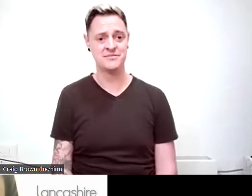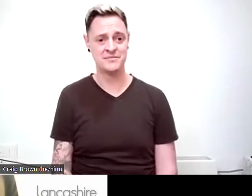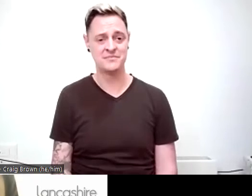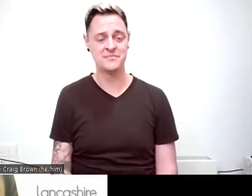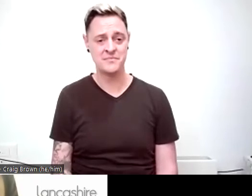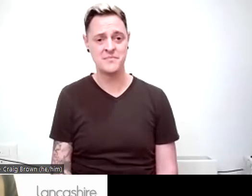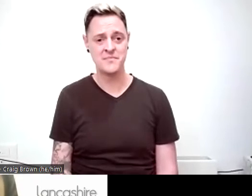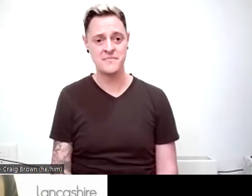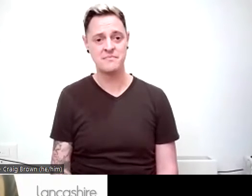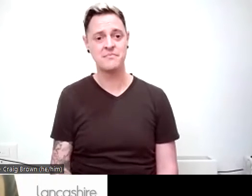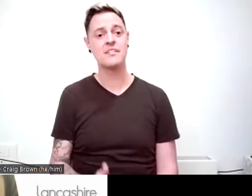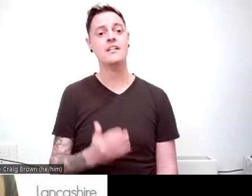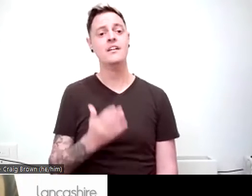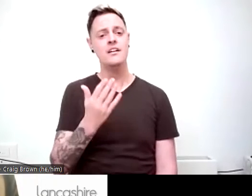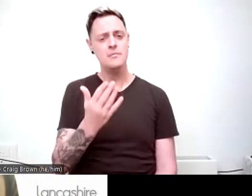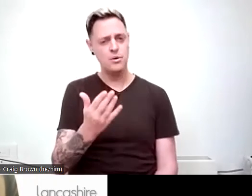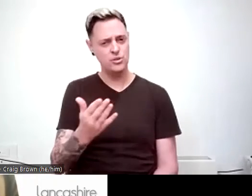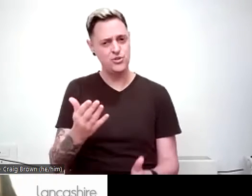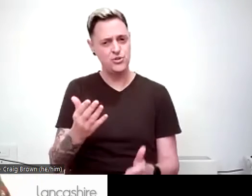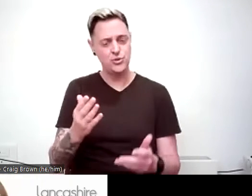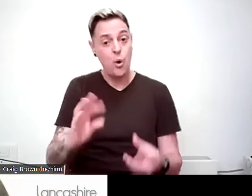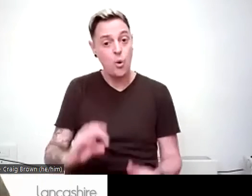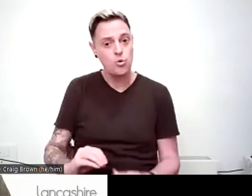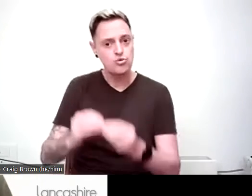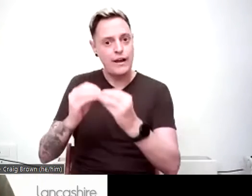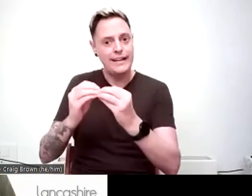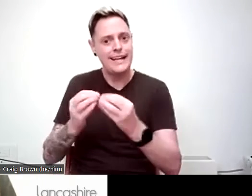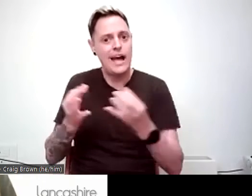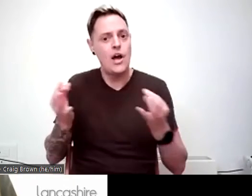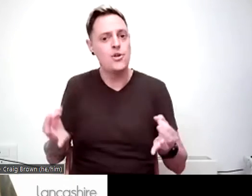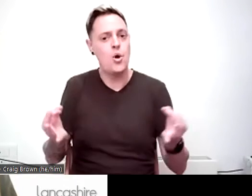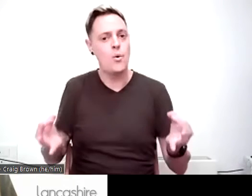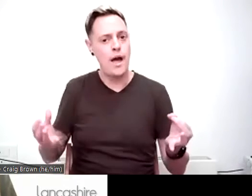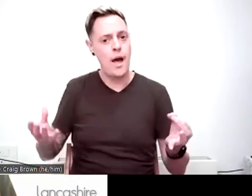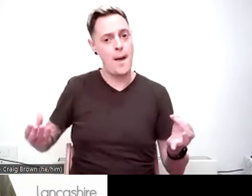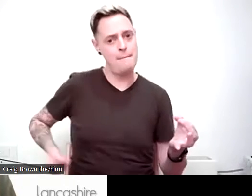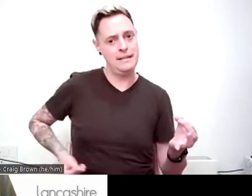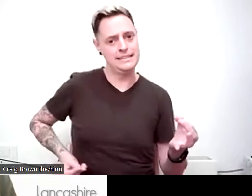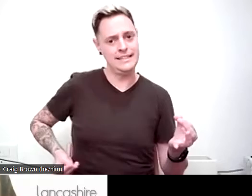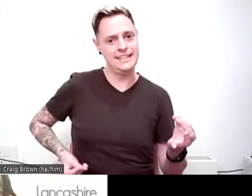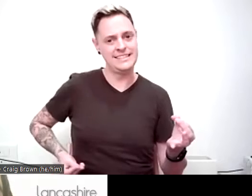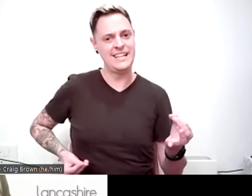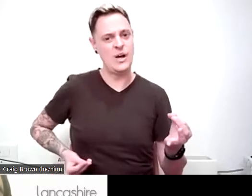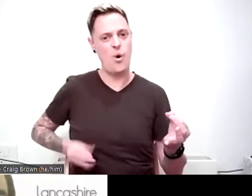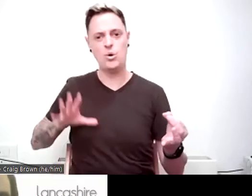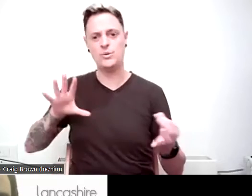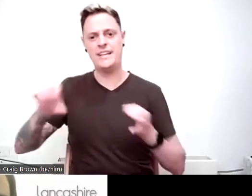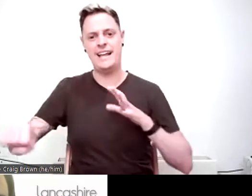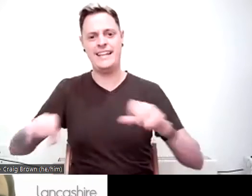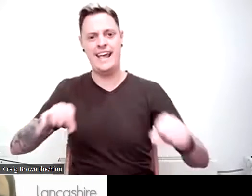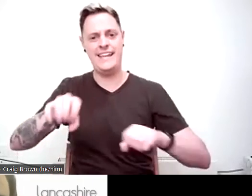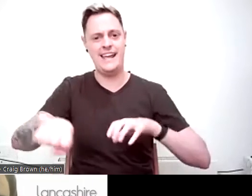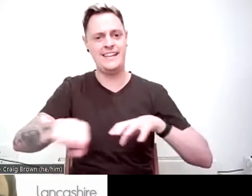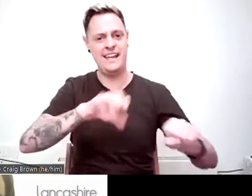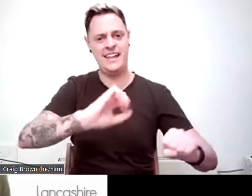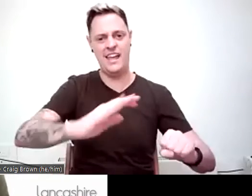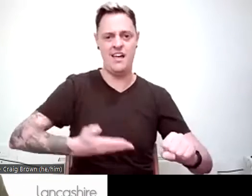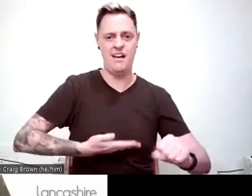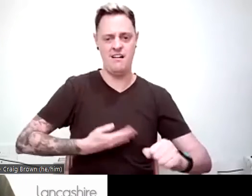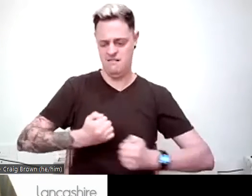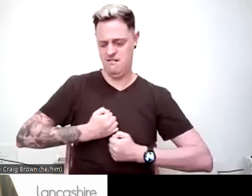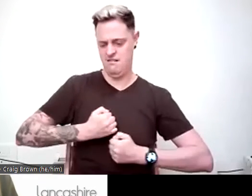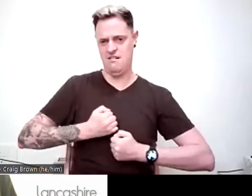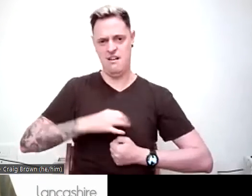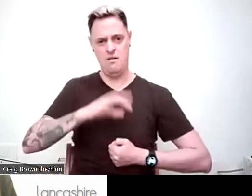like creating a yoga business and kind of creating like a monopoly on it, and it being around